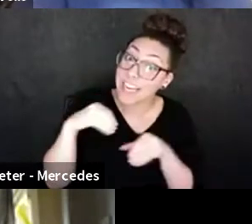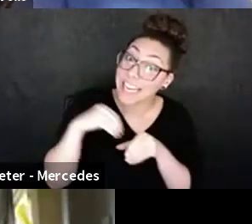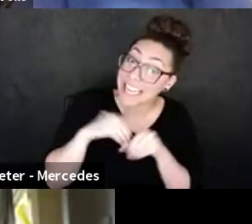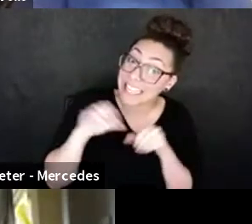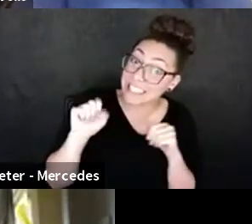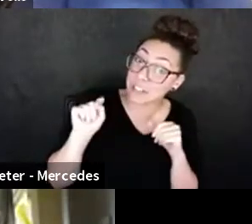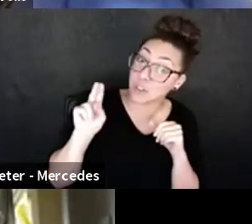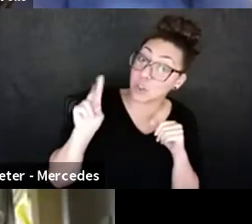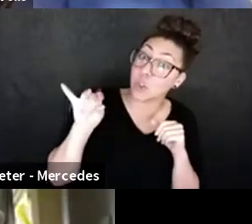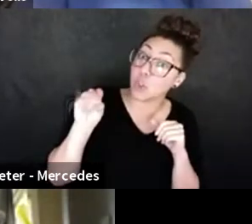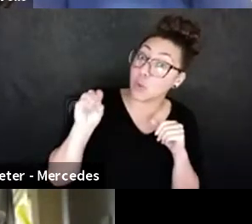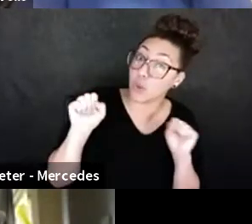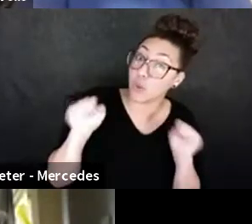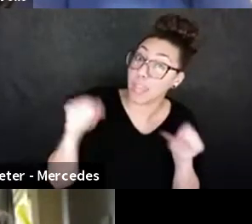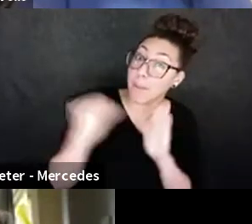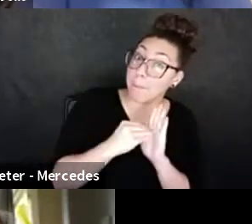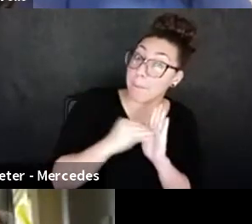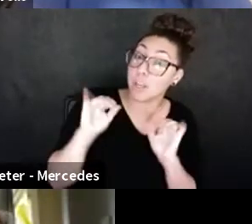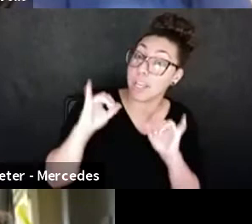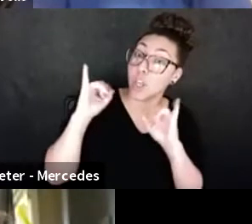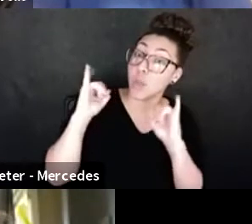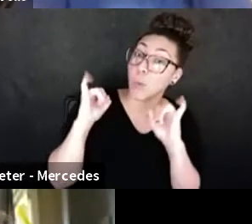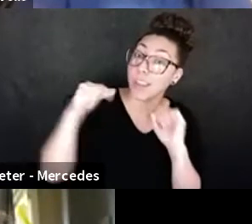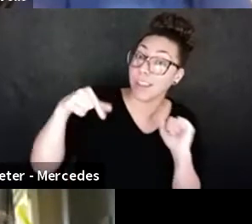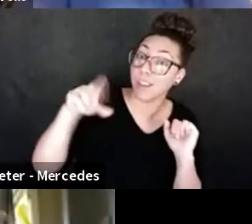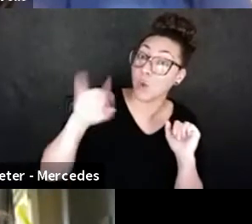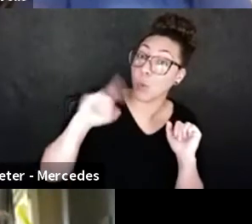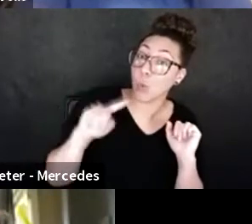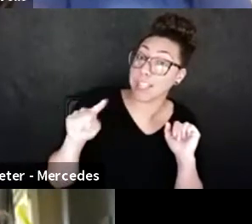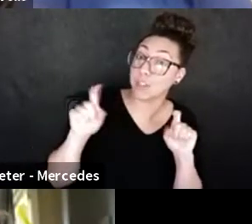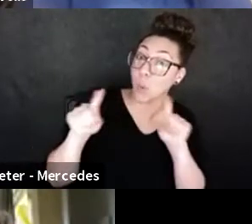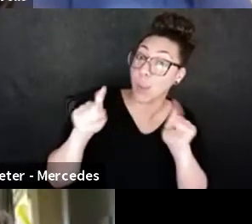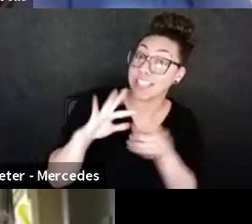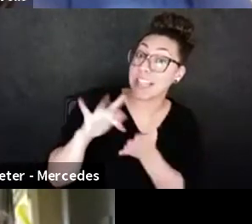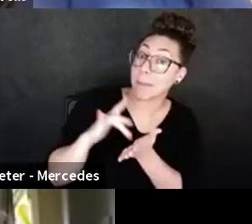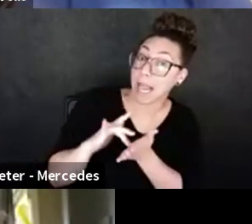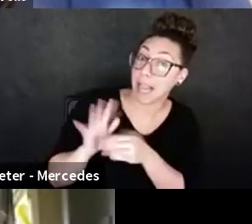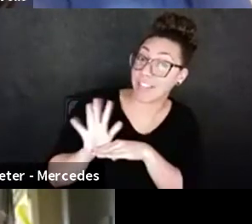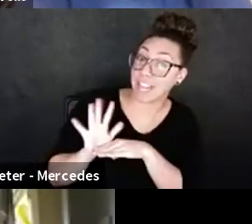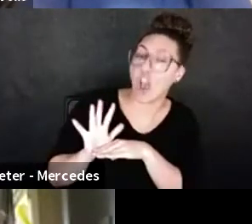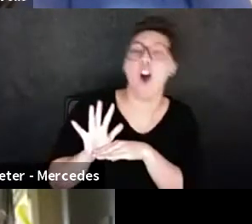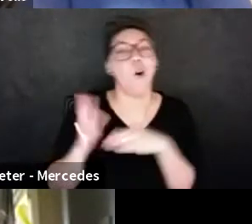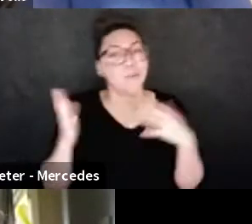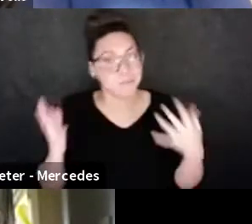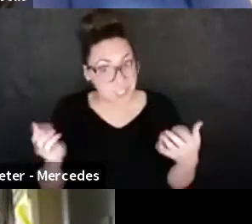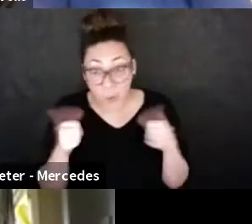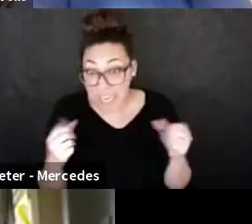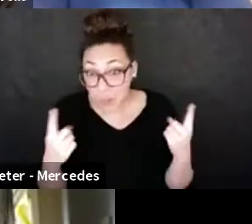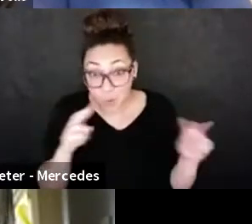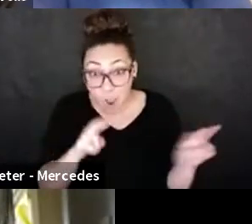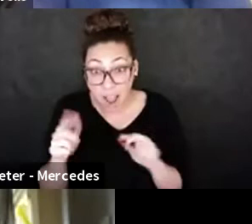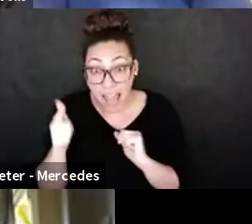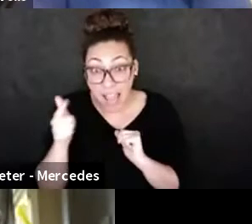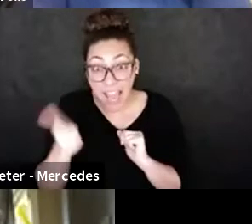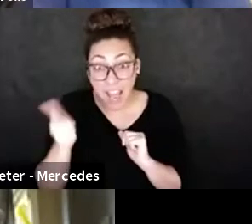put quiz questions in the middle of the video. So anybody who's watching it later would answer